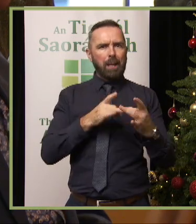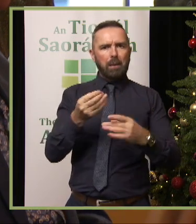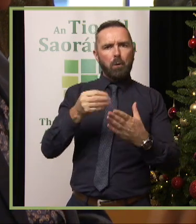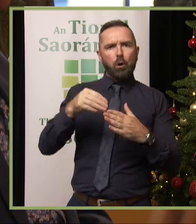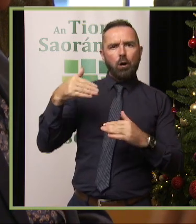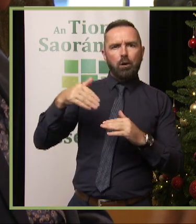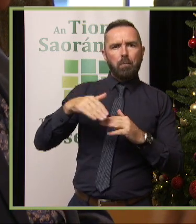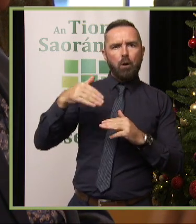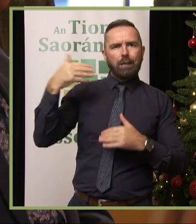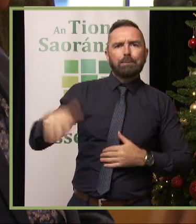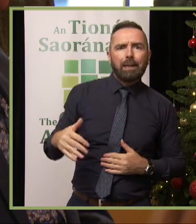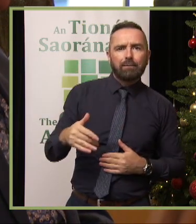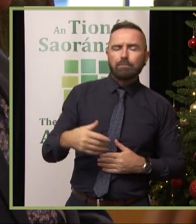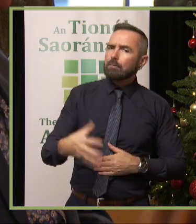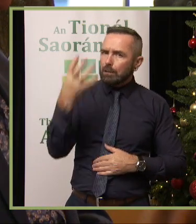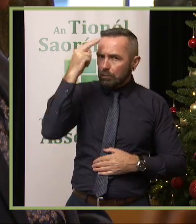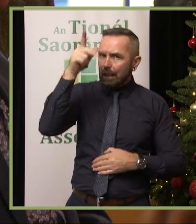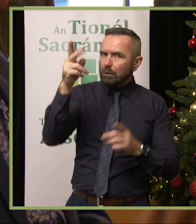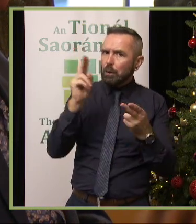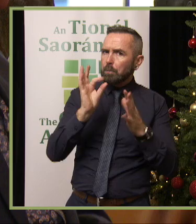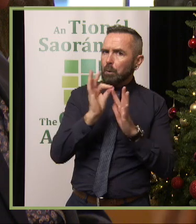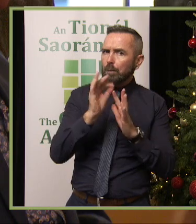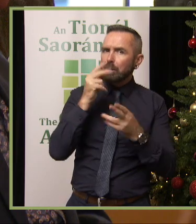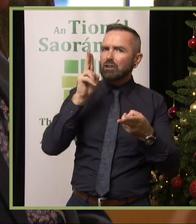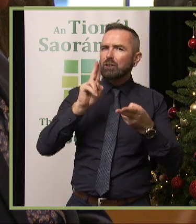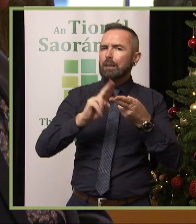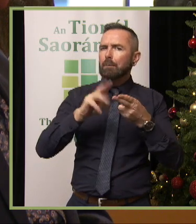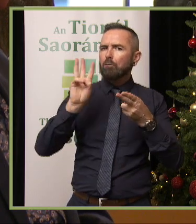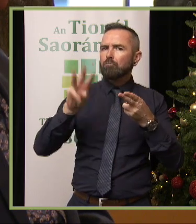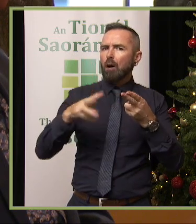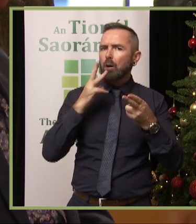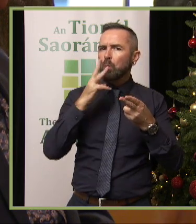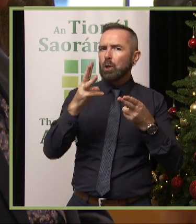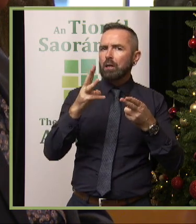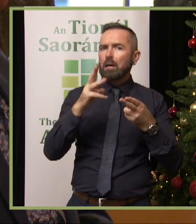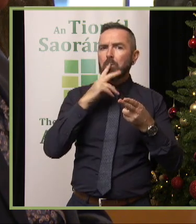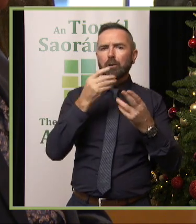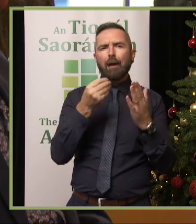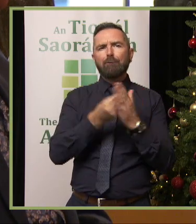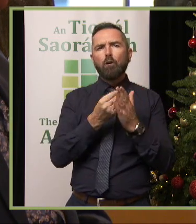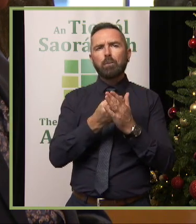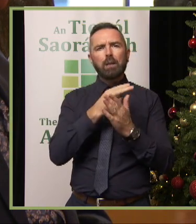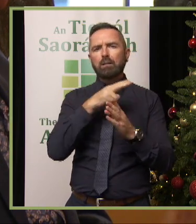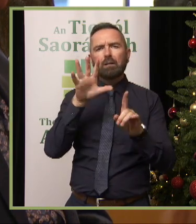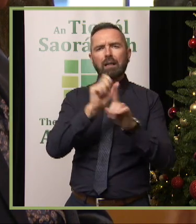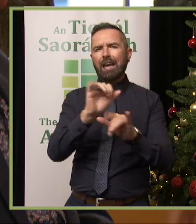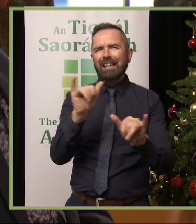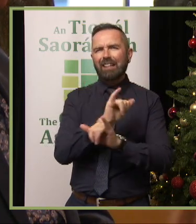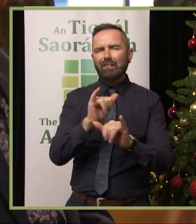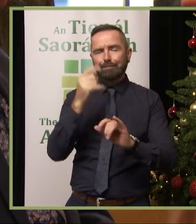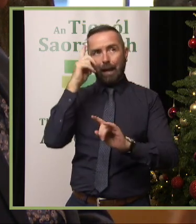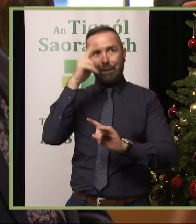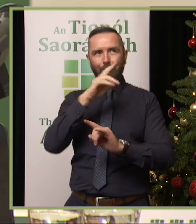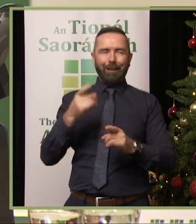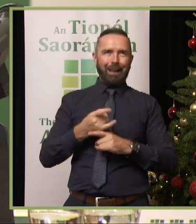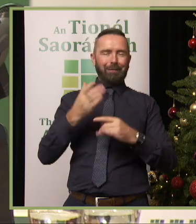from the table. So maybe cheap is the wrong word, but I don't think affordable grasps it either. So this isn't helping, I know. But maybe